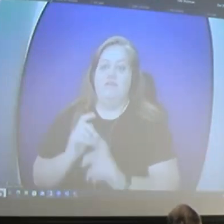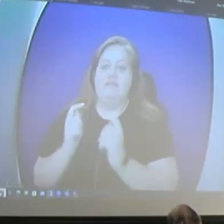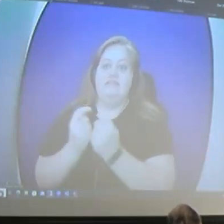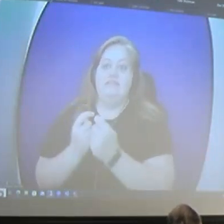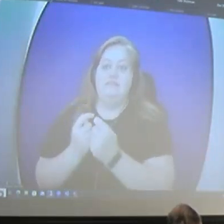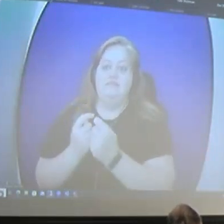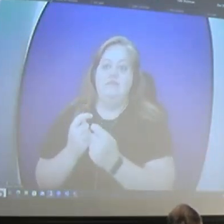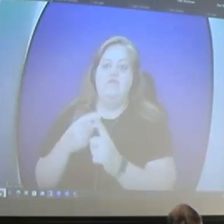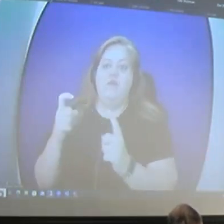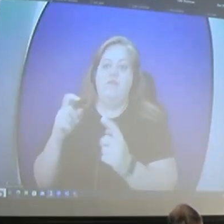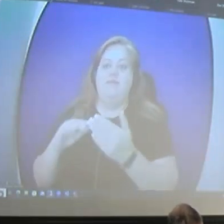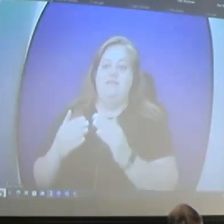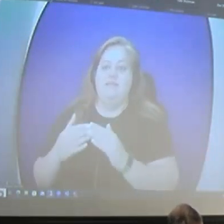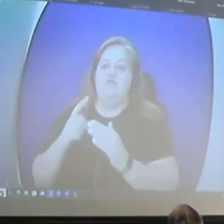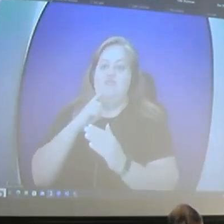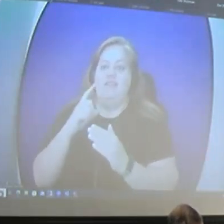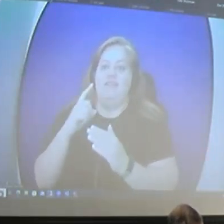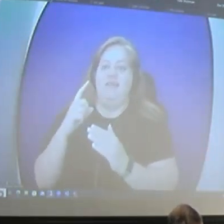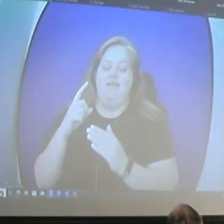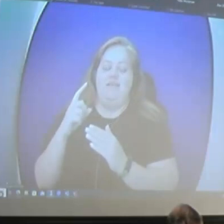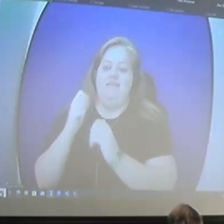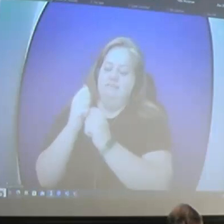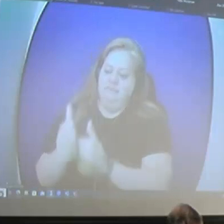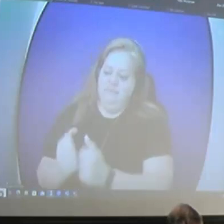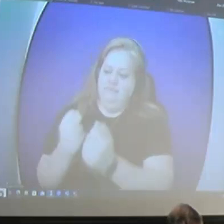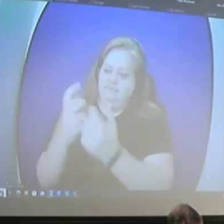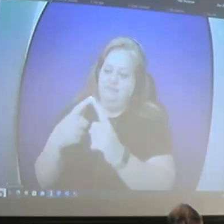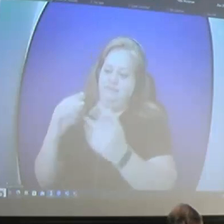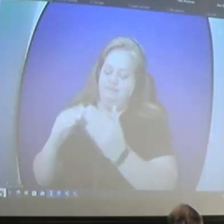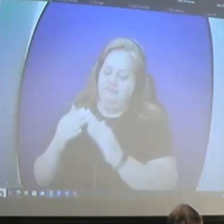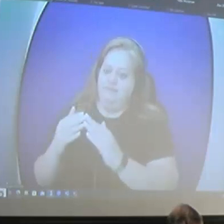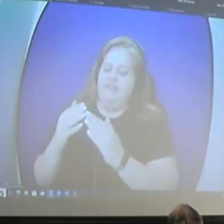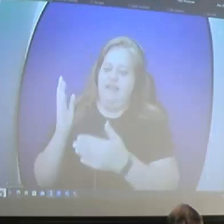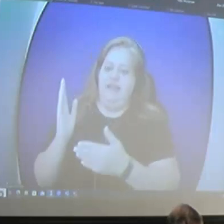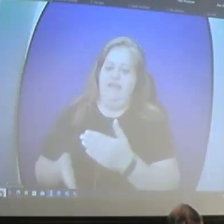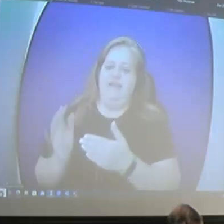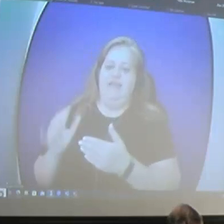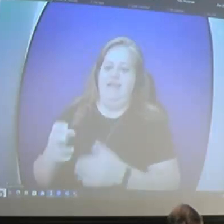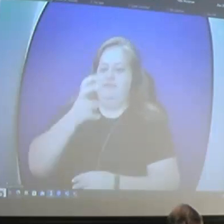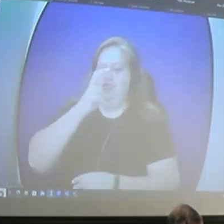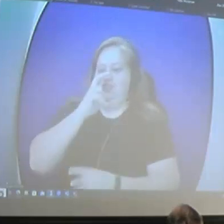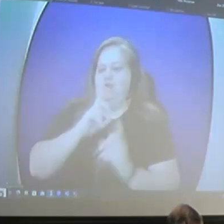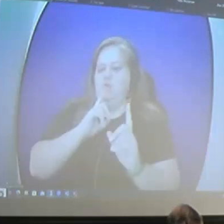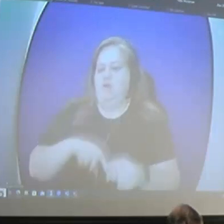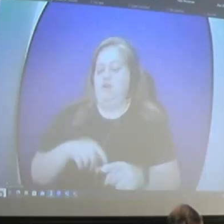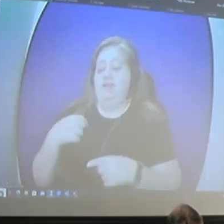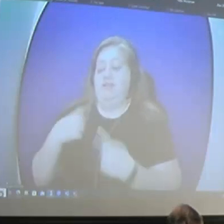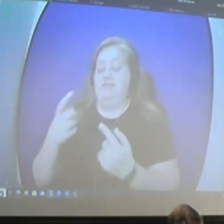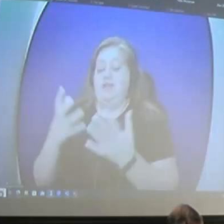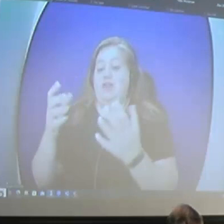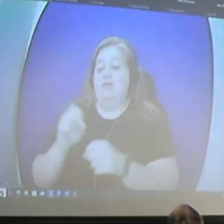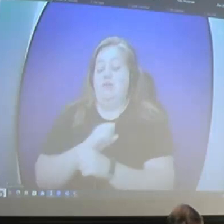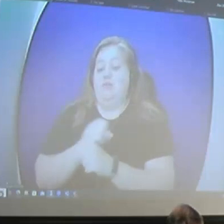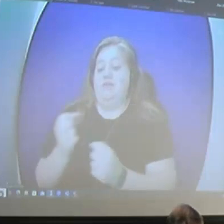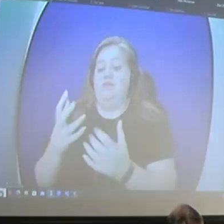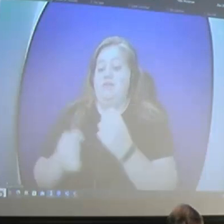getting out from under that administrative consent order. A tremendous amount of work going on and has been going on for years. There's going to be more to come from Frank